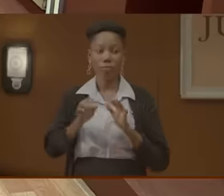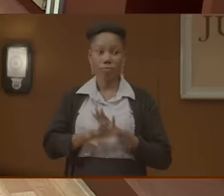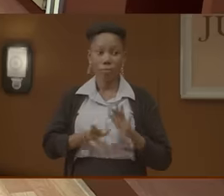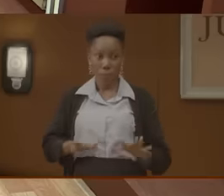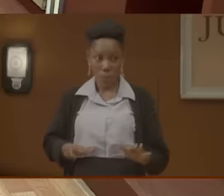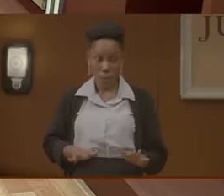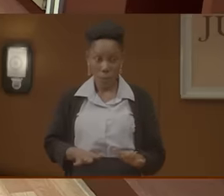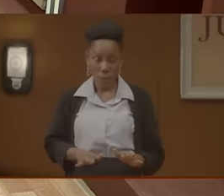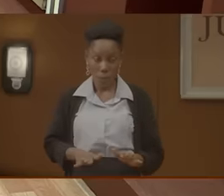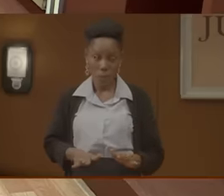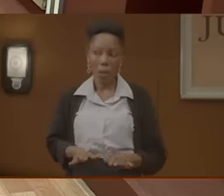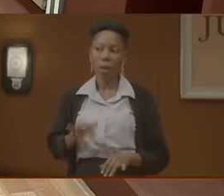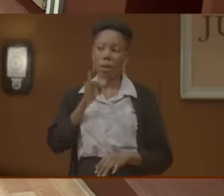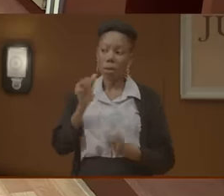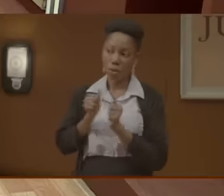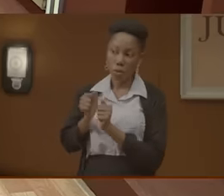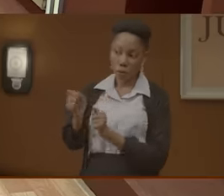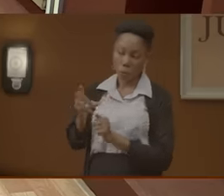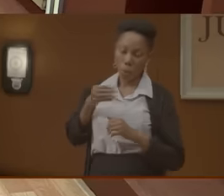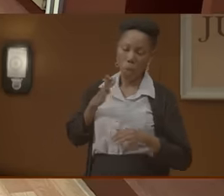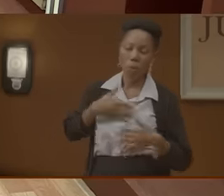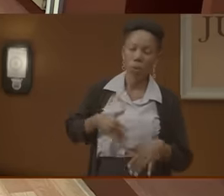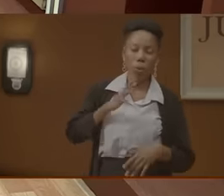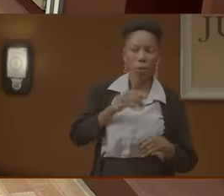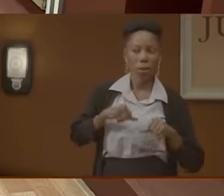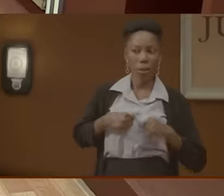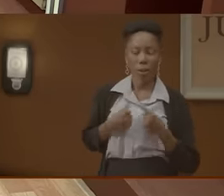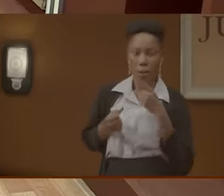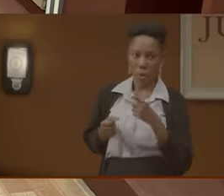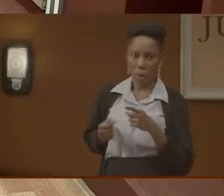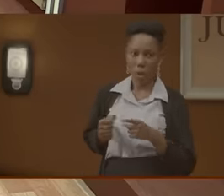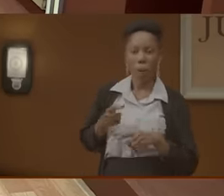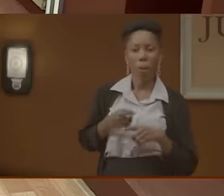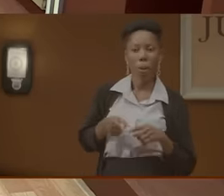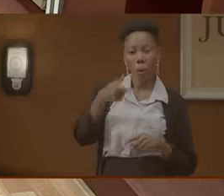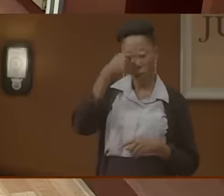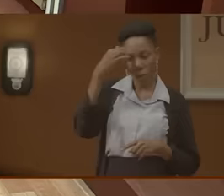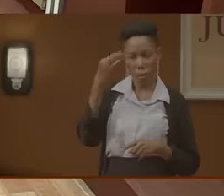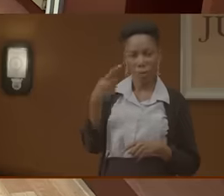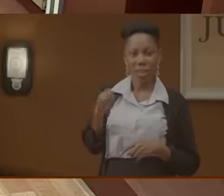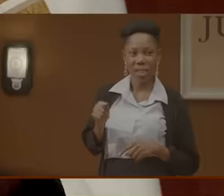this access to the children. But because of the age,